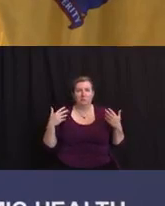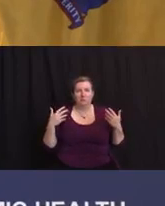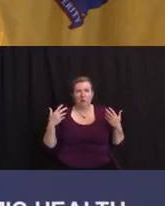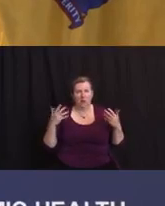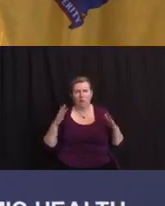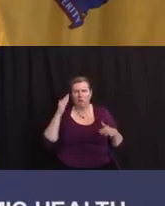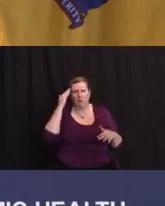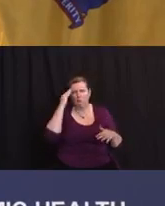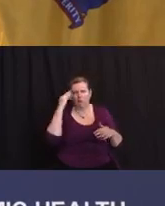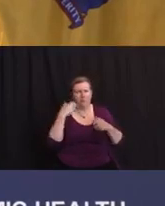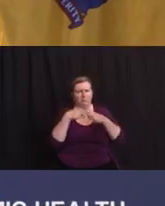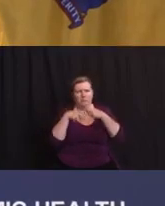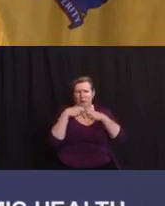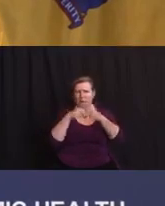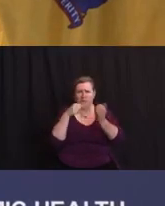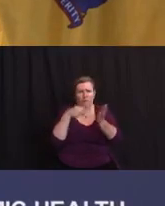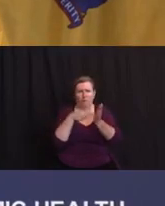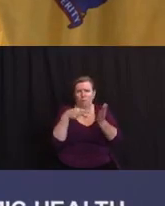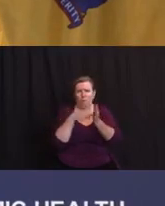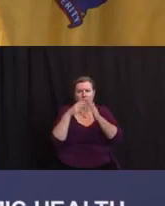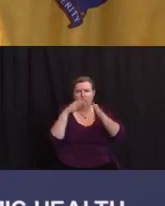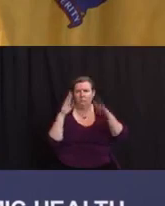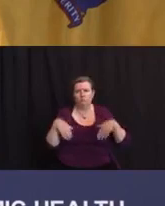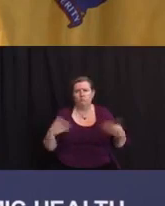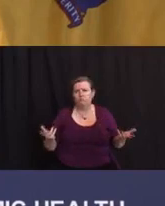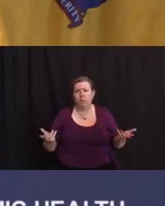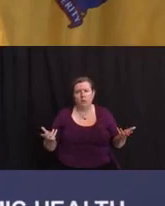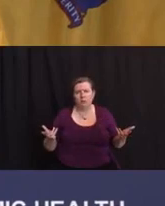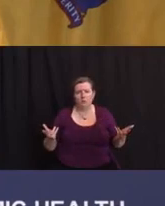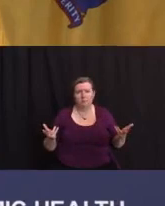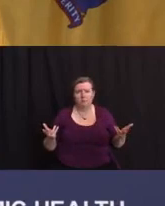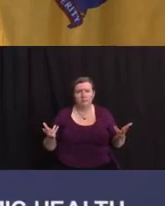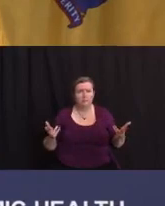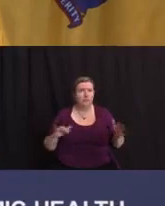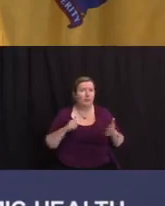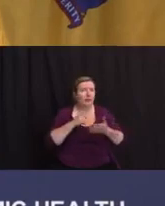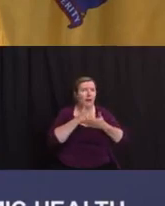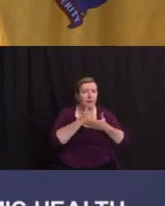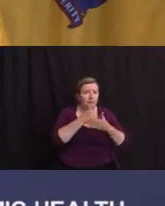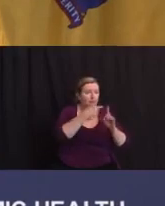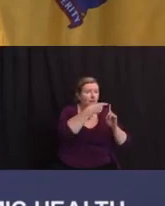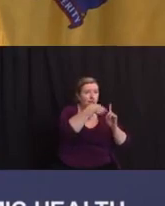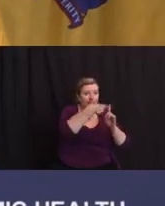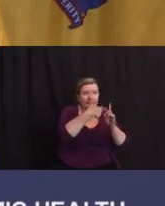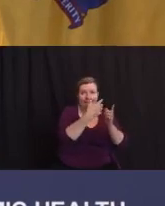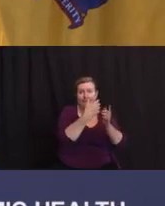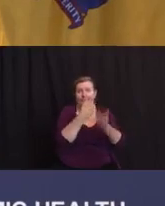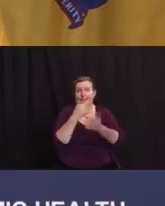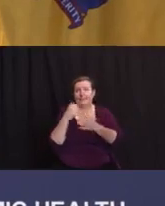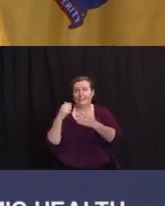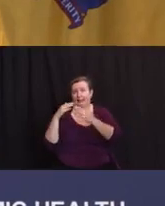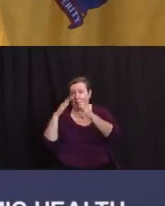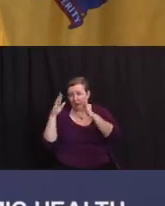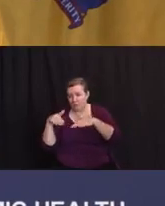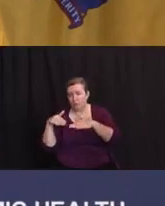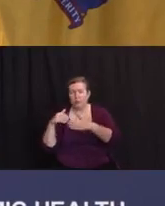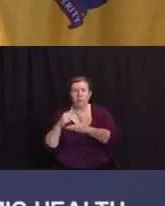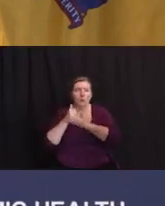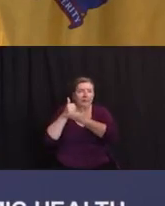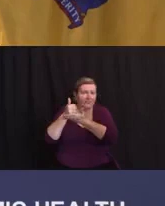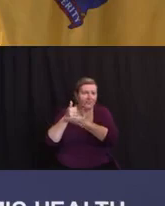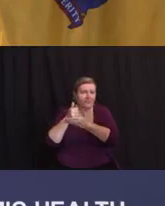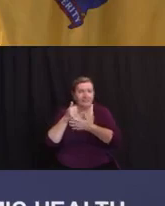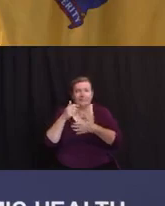There's all-time high relief on housing and rental assistance in our budget, in a lot of the federal monies that we have